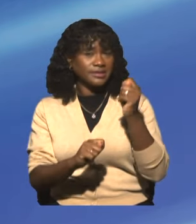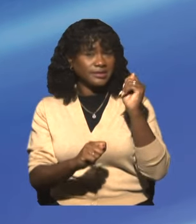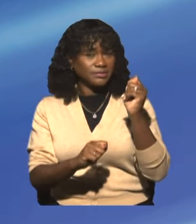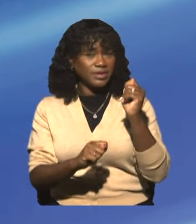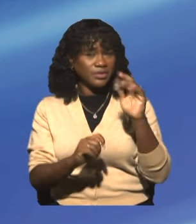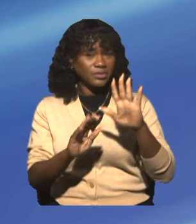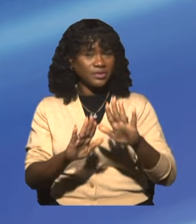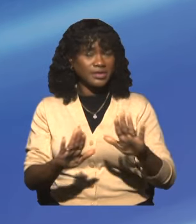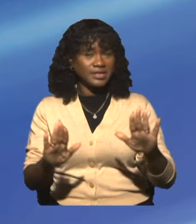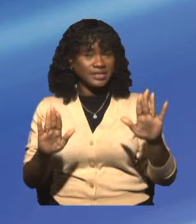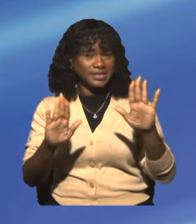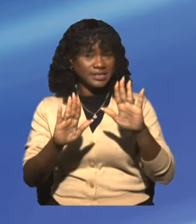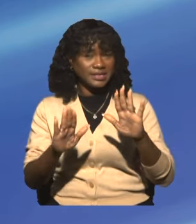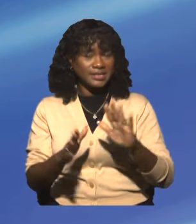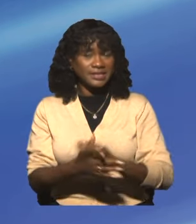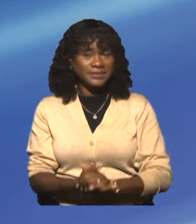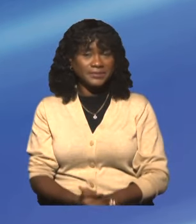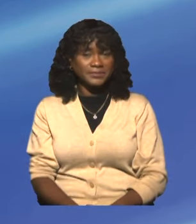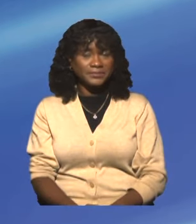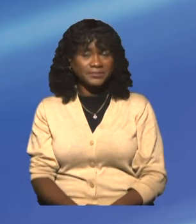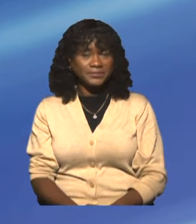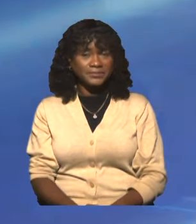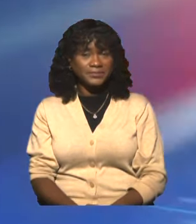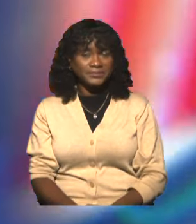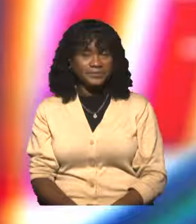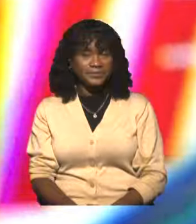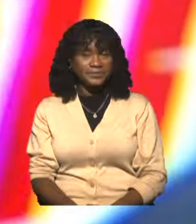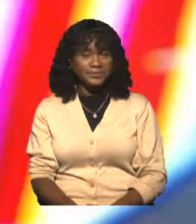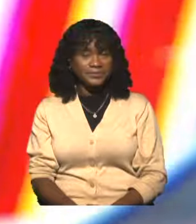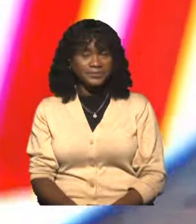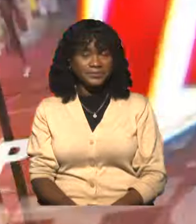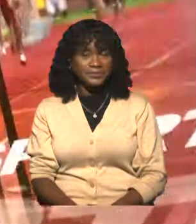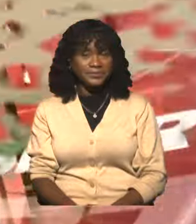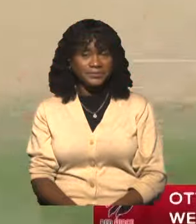on Sunday. Naasira Mohammed tells us more.